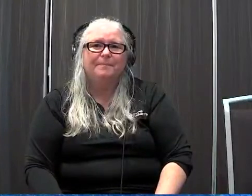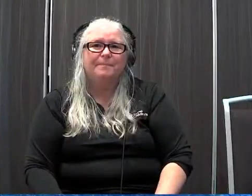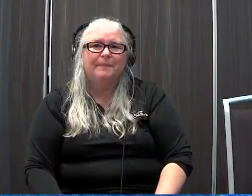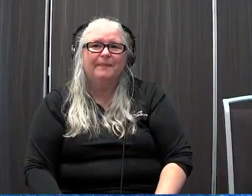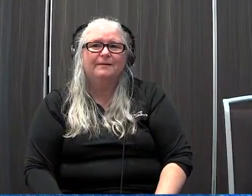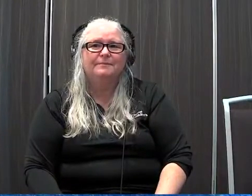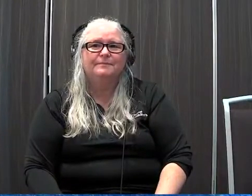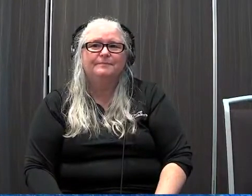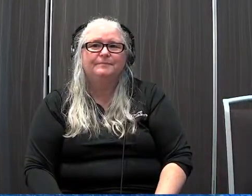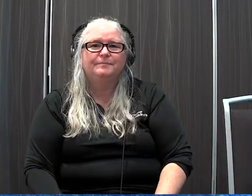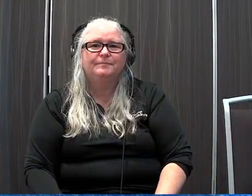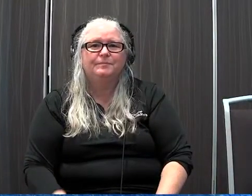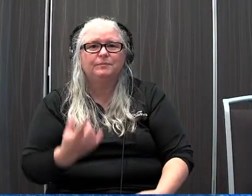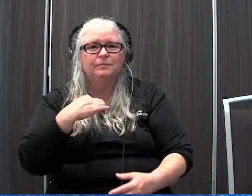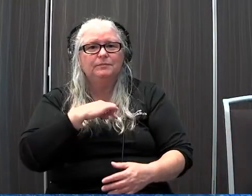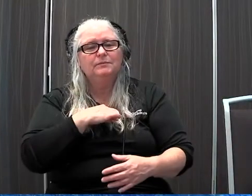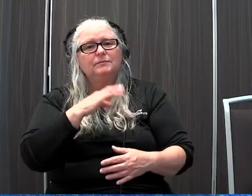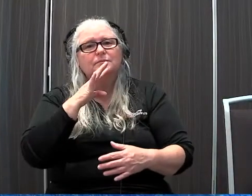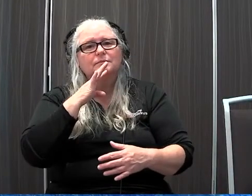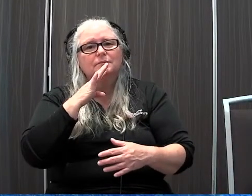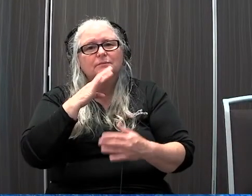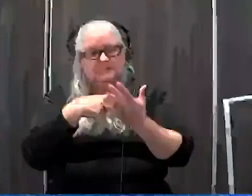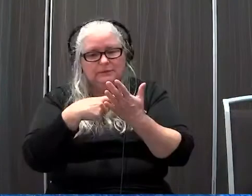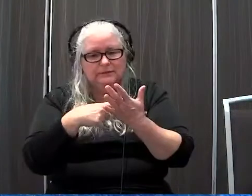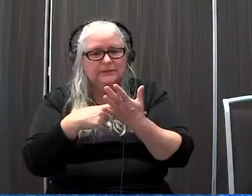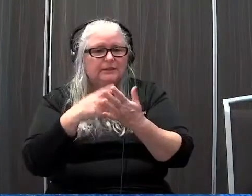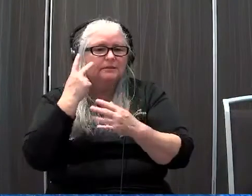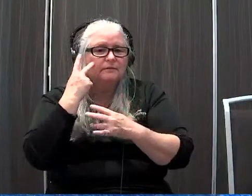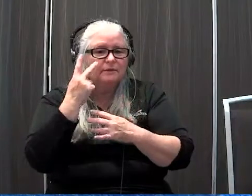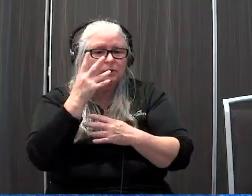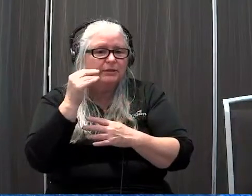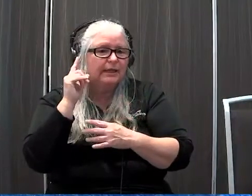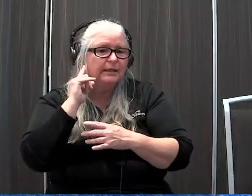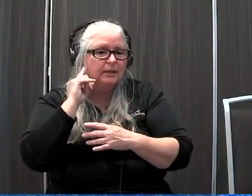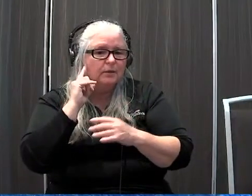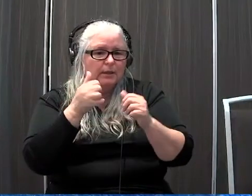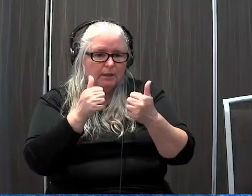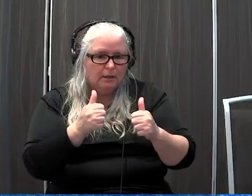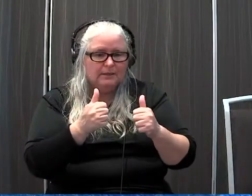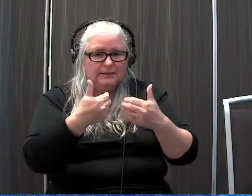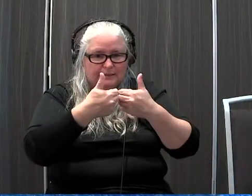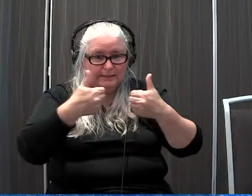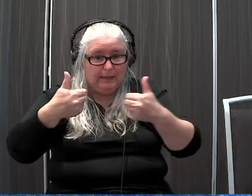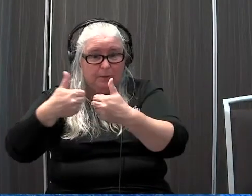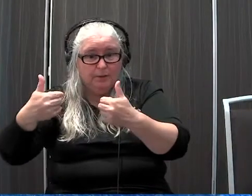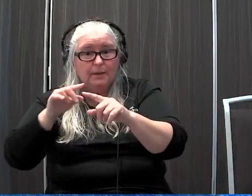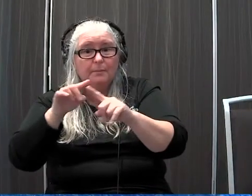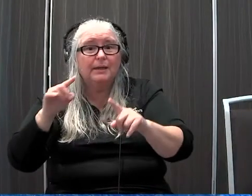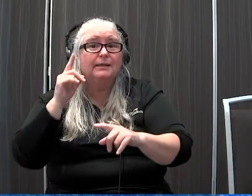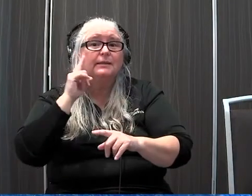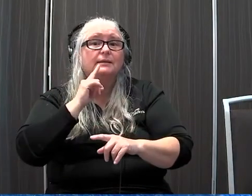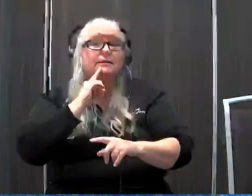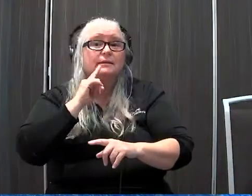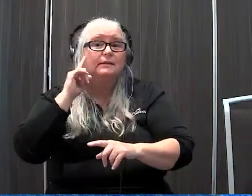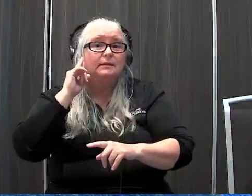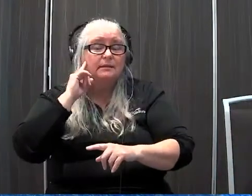All right, so we've talked about vision loss and hearing loss separately, but deafblindness is different than just talking about both of